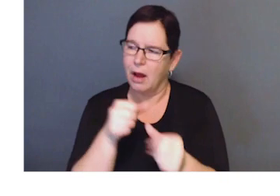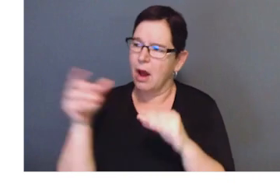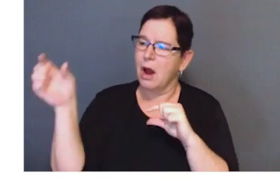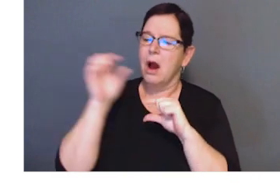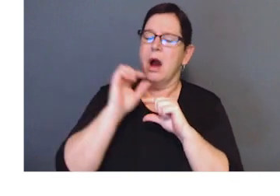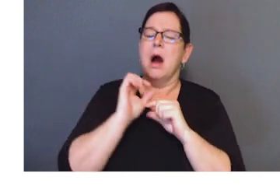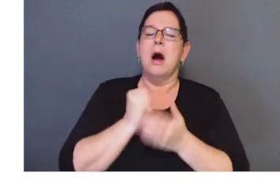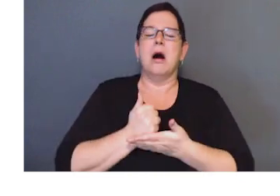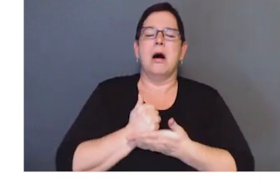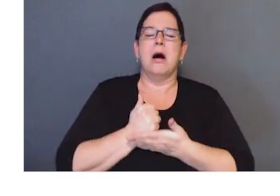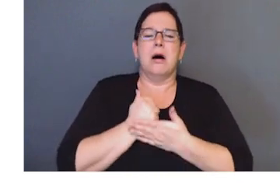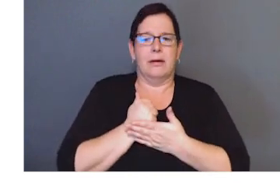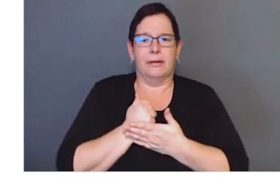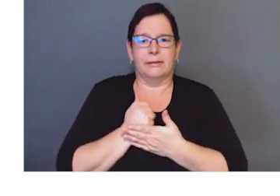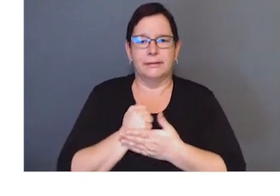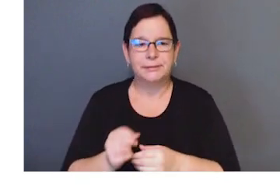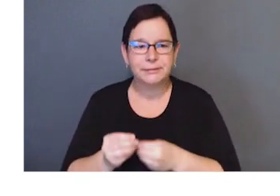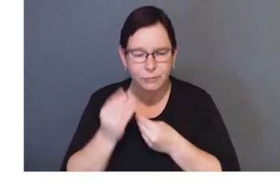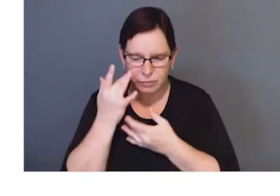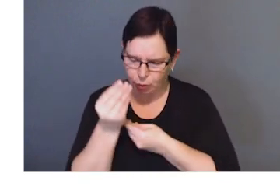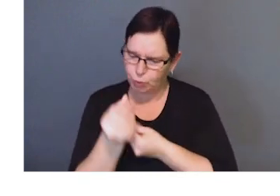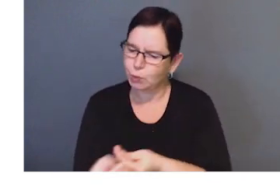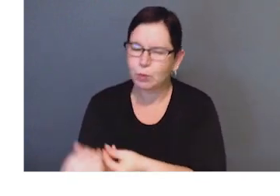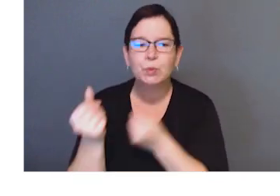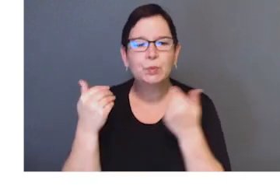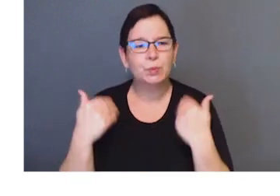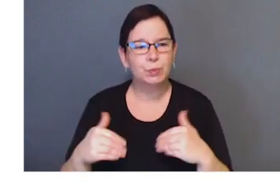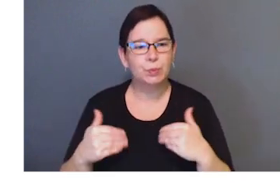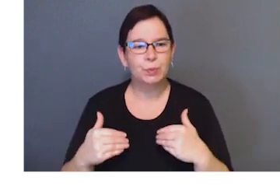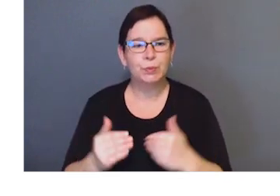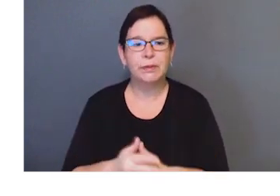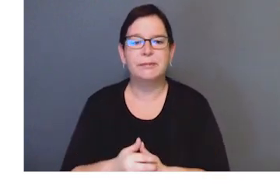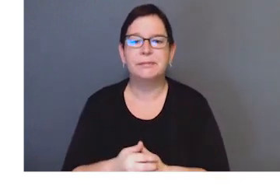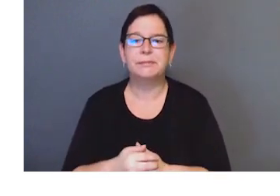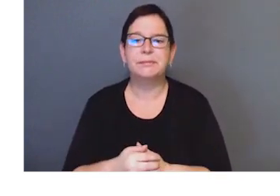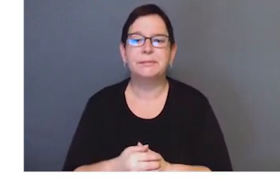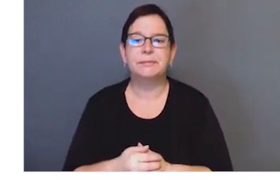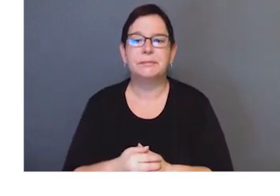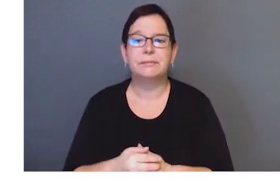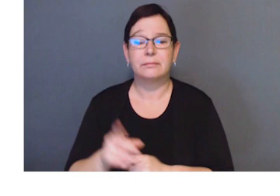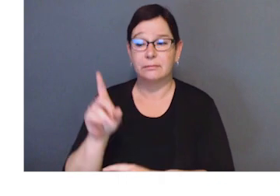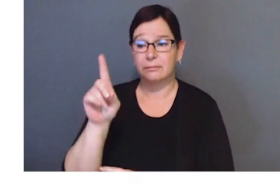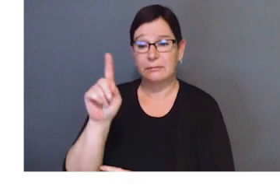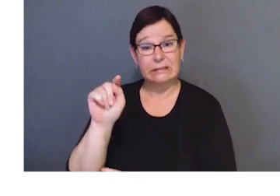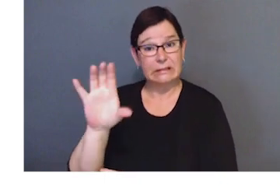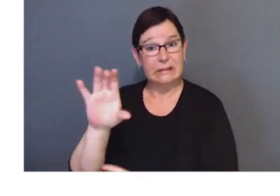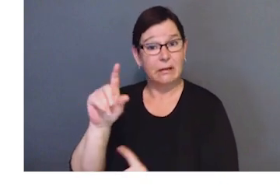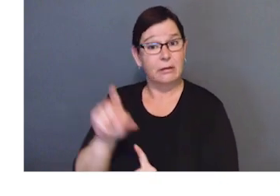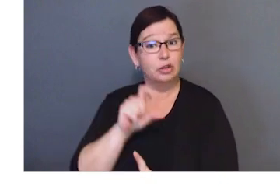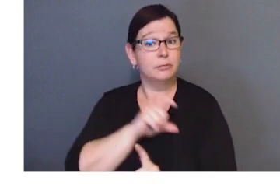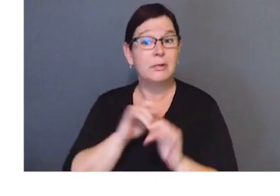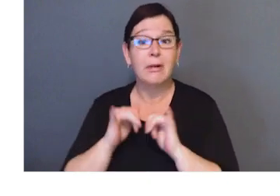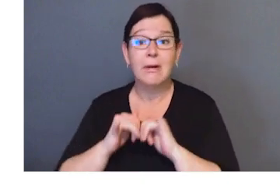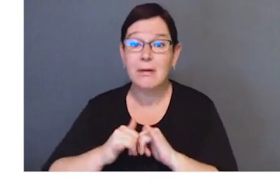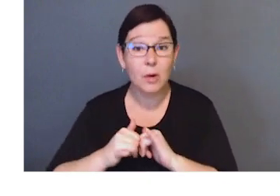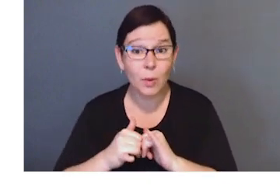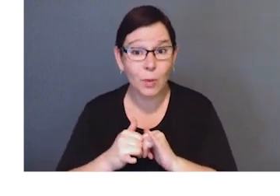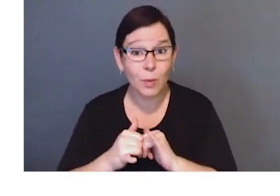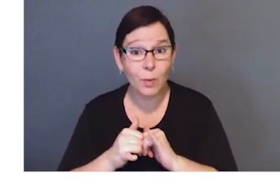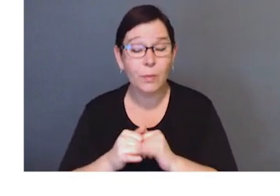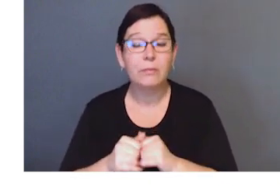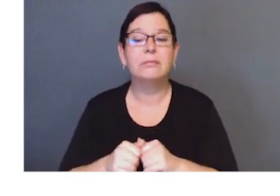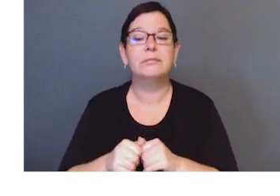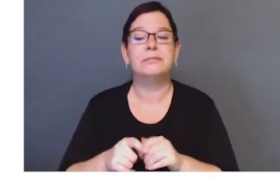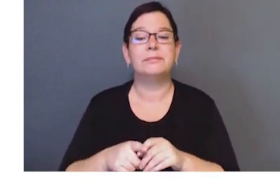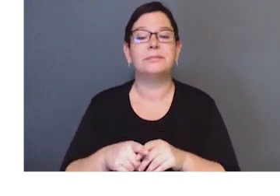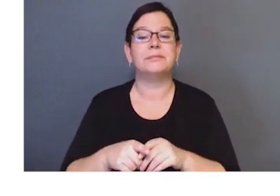Being eligible for the DTC can open the door and act as a gateway to other federal,